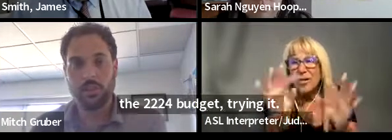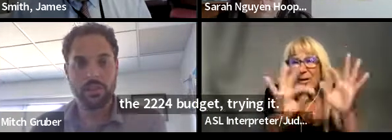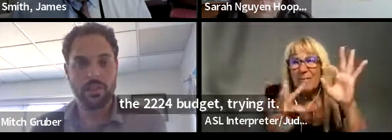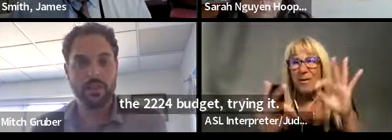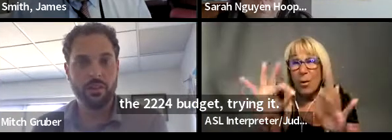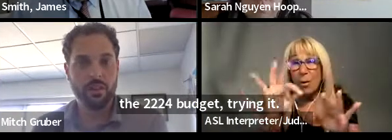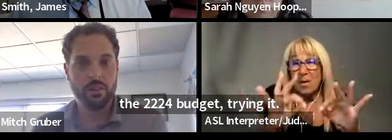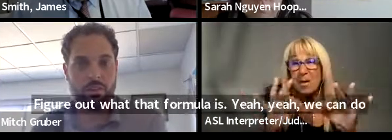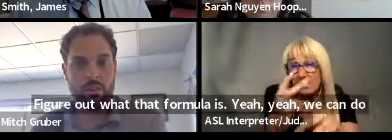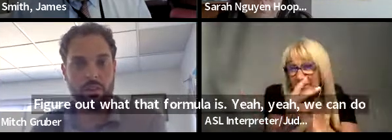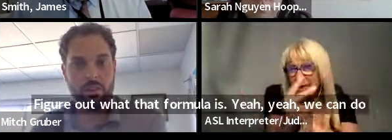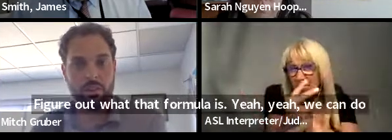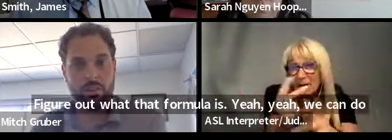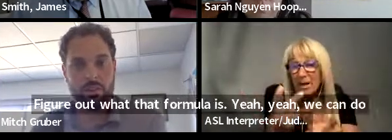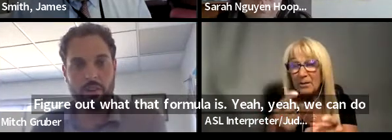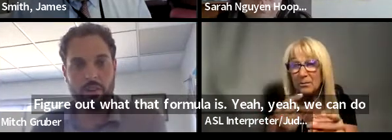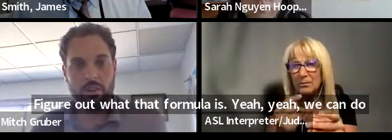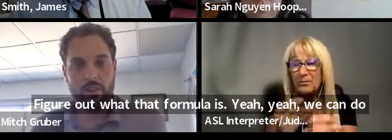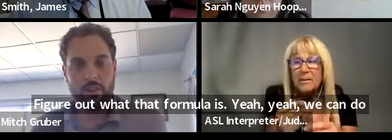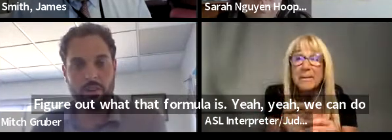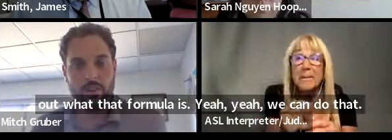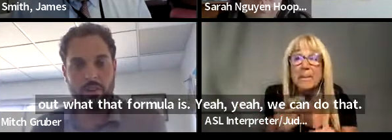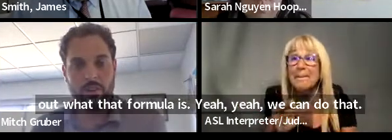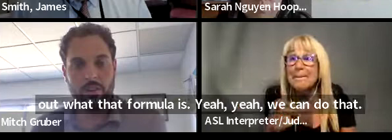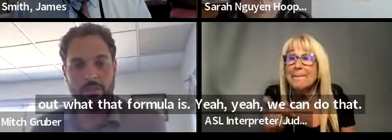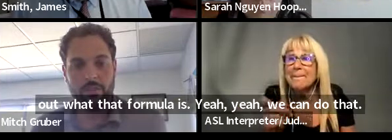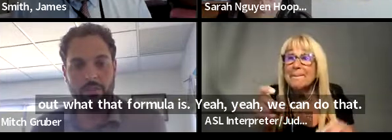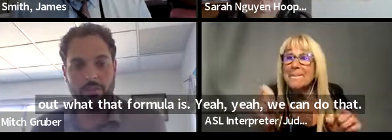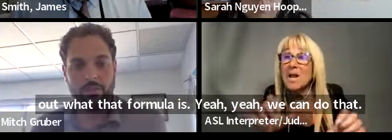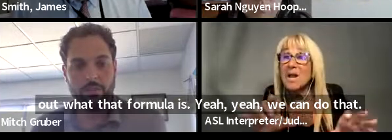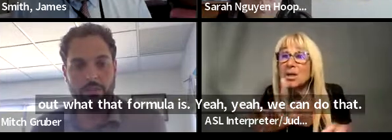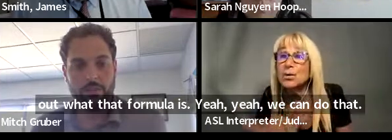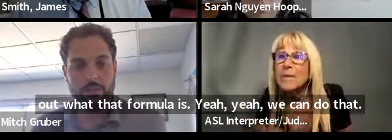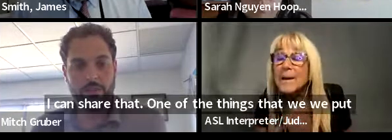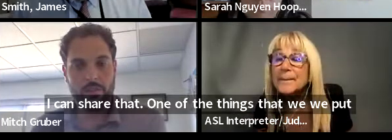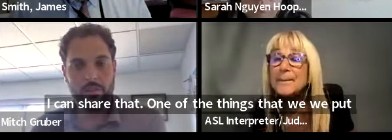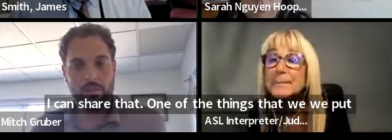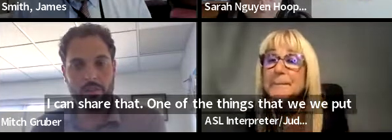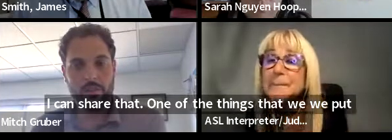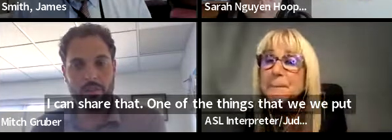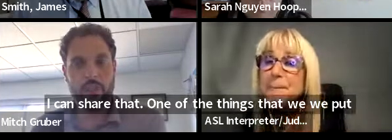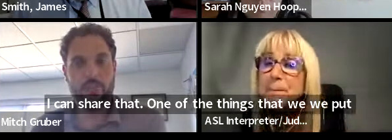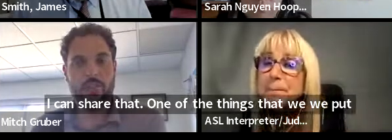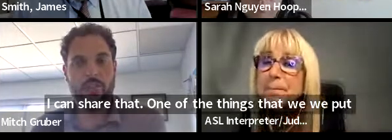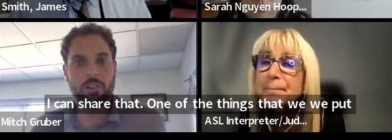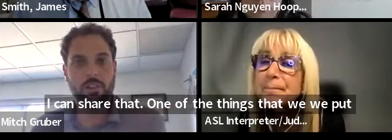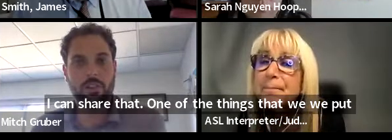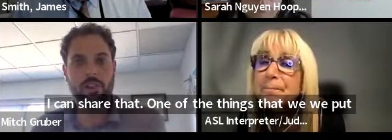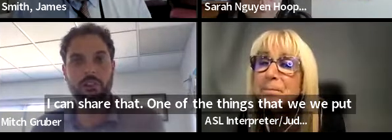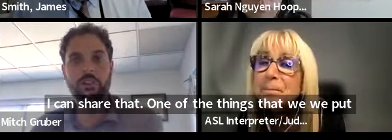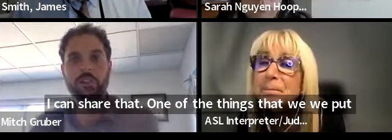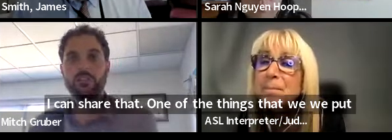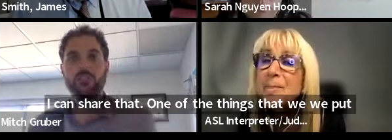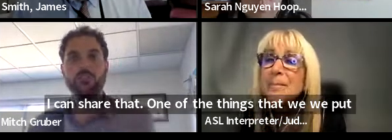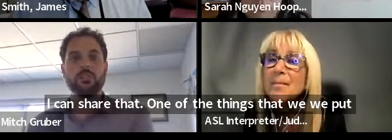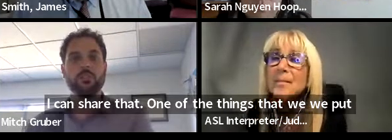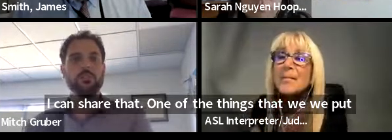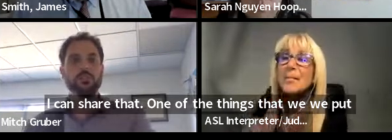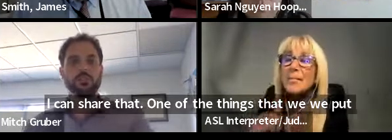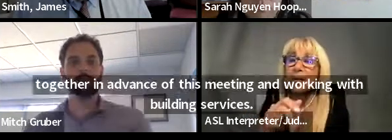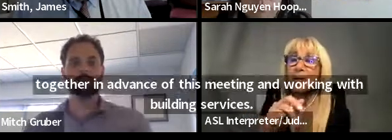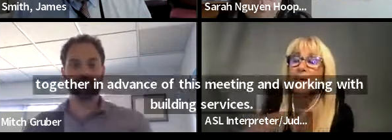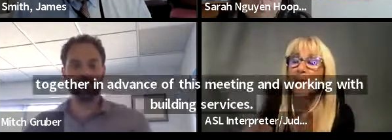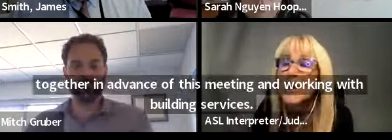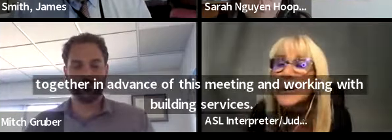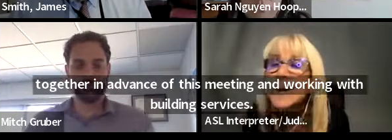can share that. One of the things that we put together in advance of this meeting and working with building services, and again, this was something that Lillian